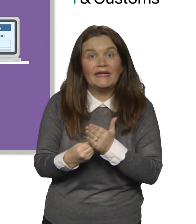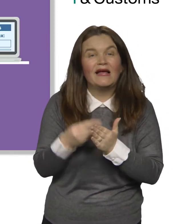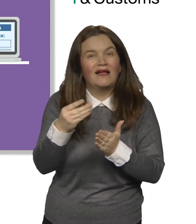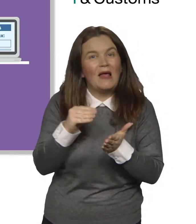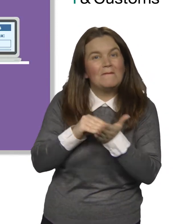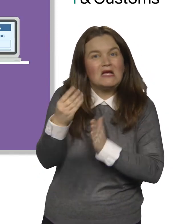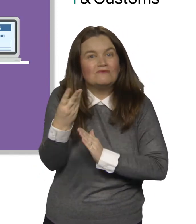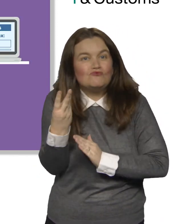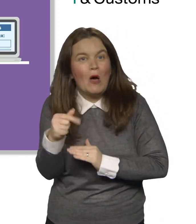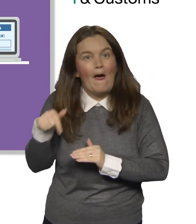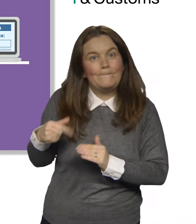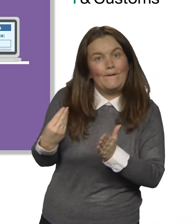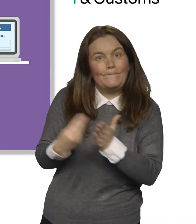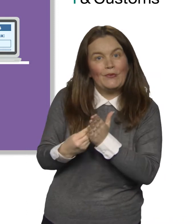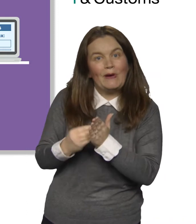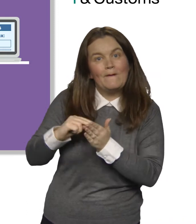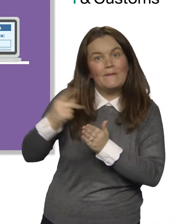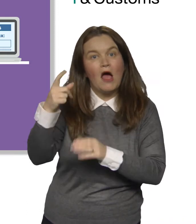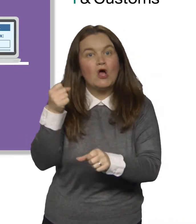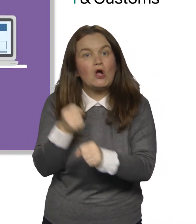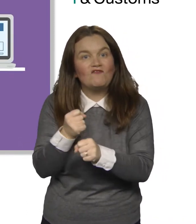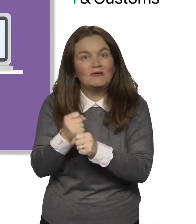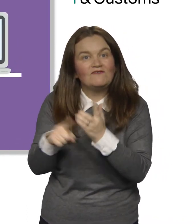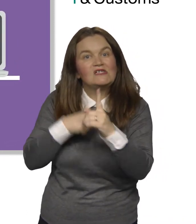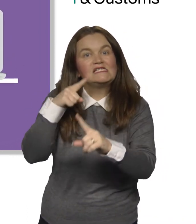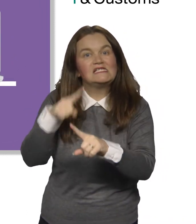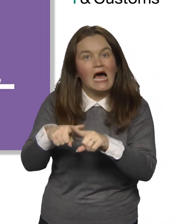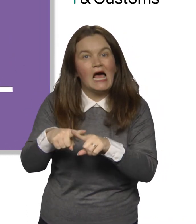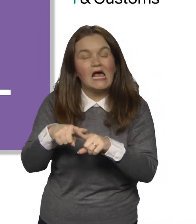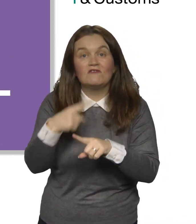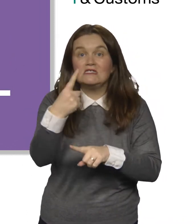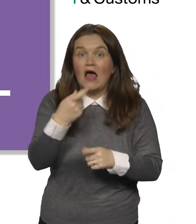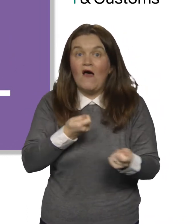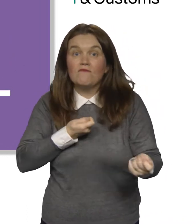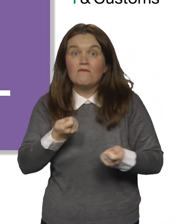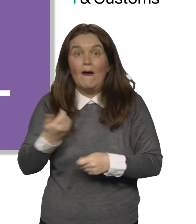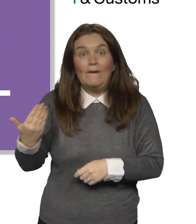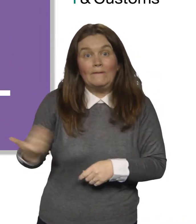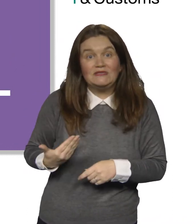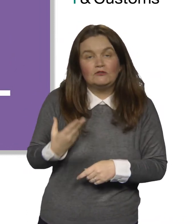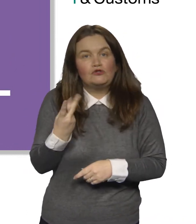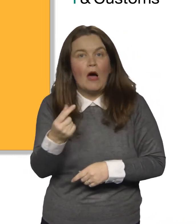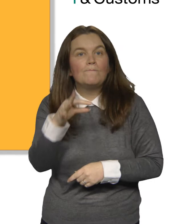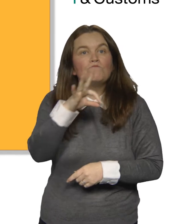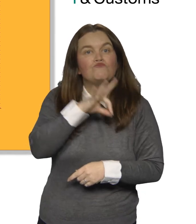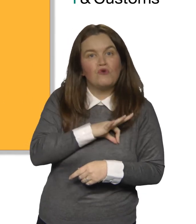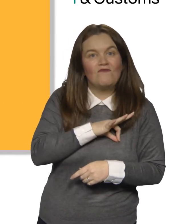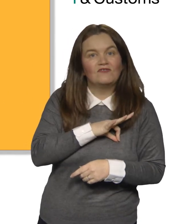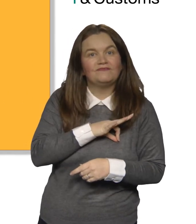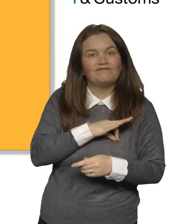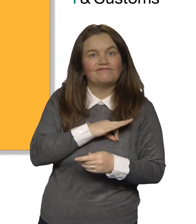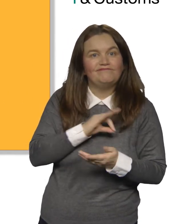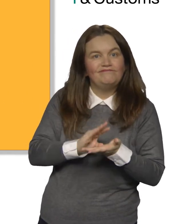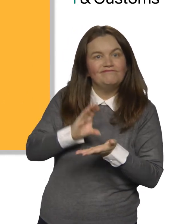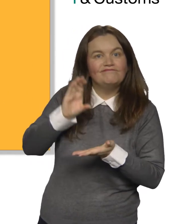And if you run a business, some of the profit the business makes is also given to the government as tax. Some of the things